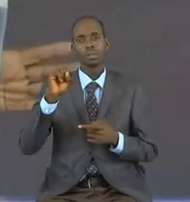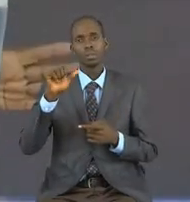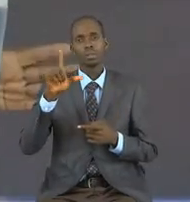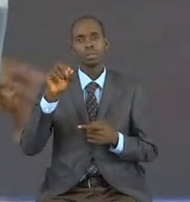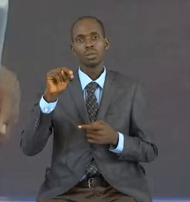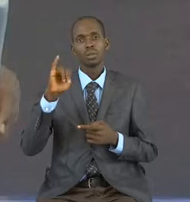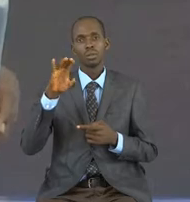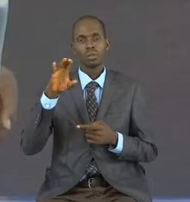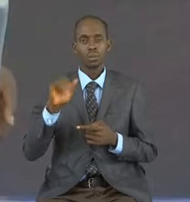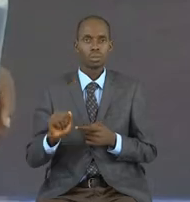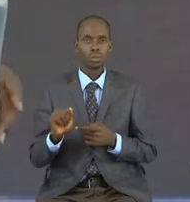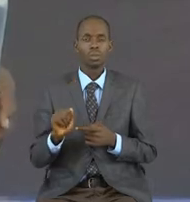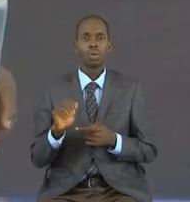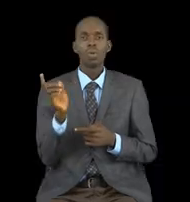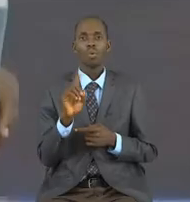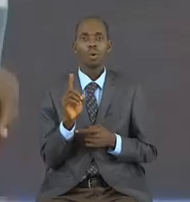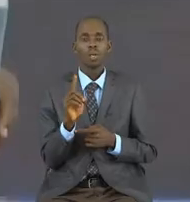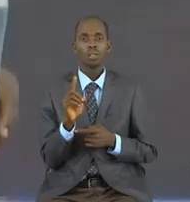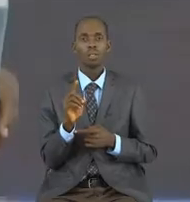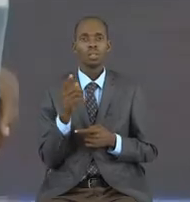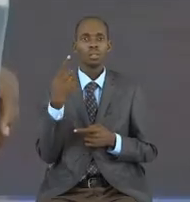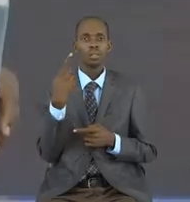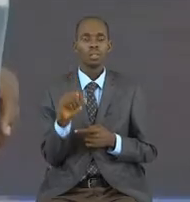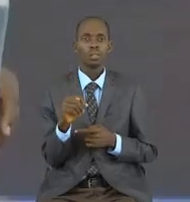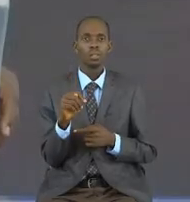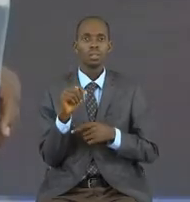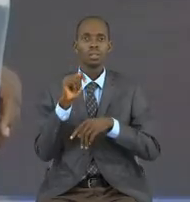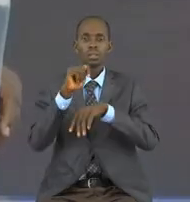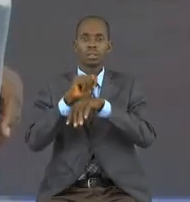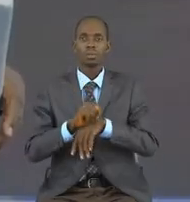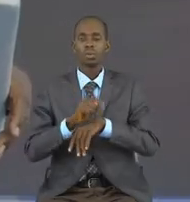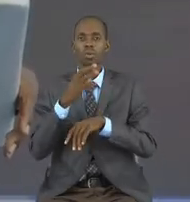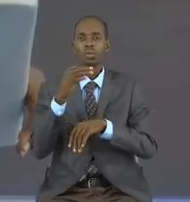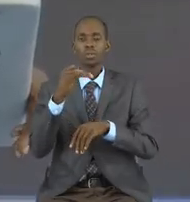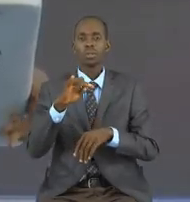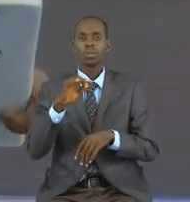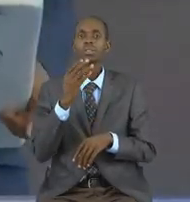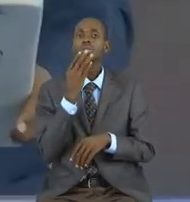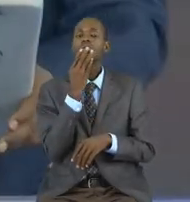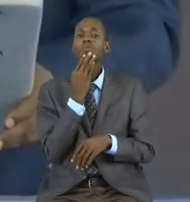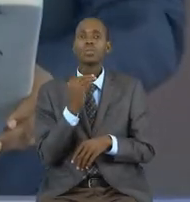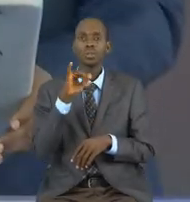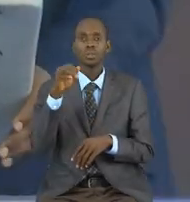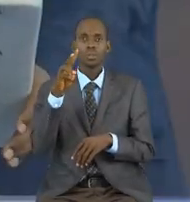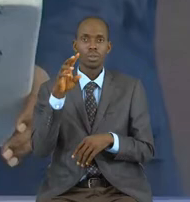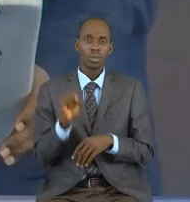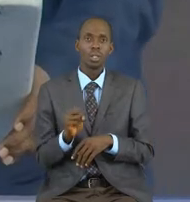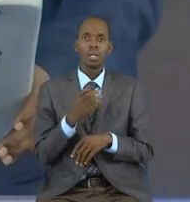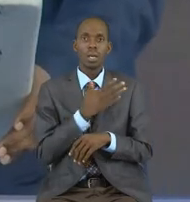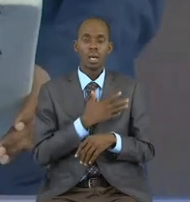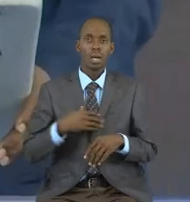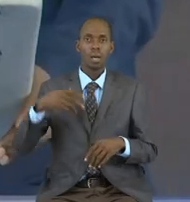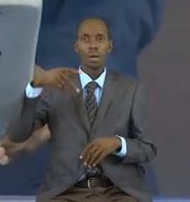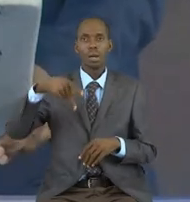where was a synagogue of the Jews. Look at verse 2. And Paul, as his